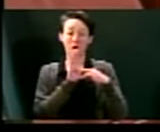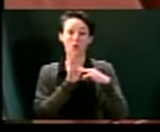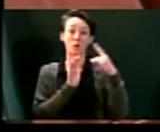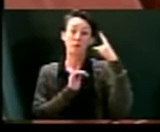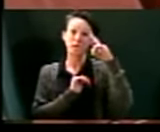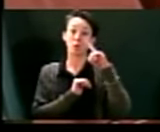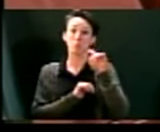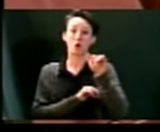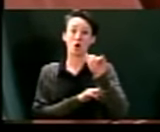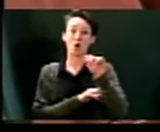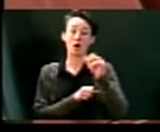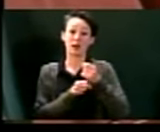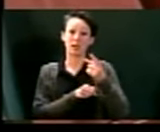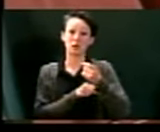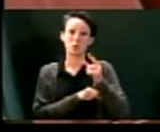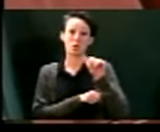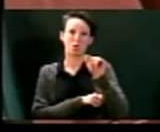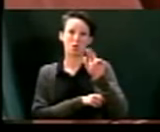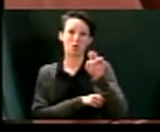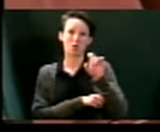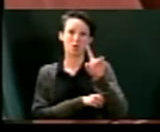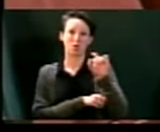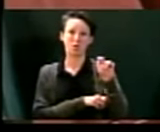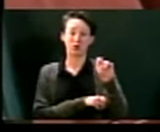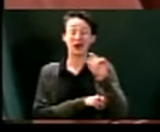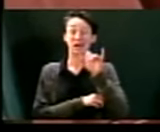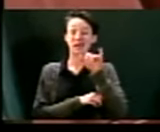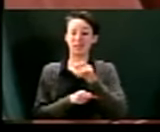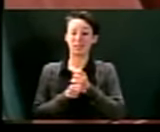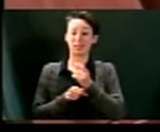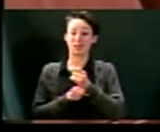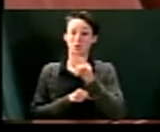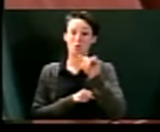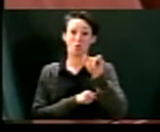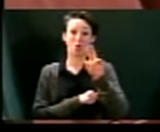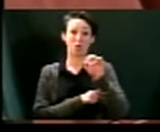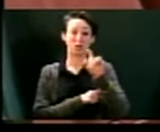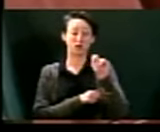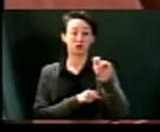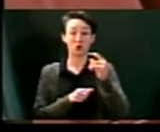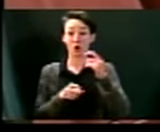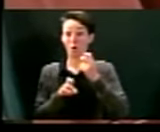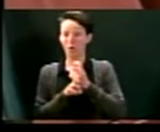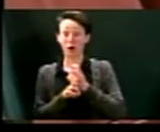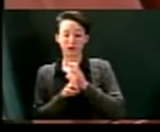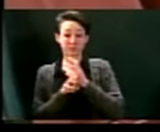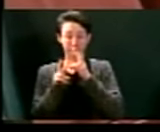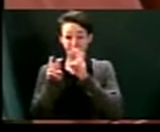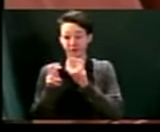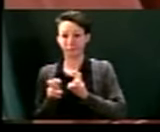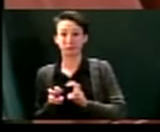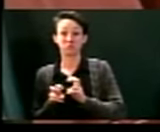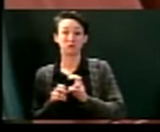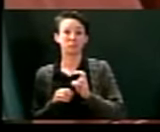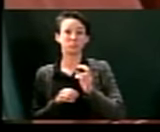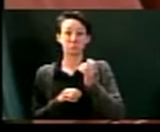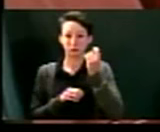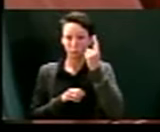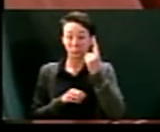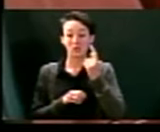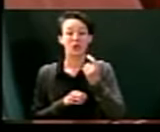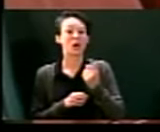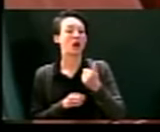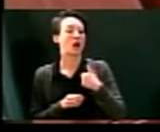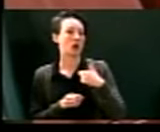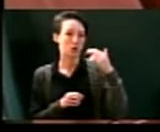is extremely difficult for me to digest. I believe that I have plenty of company trying to